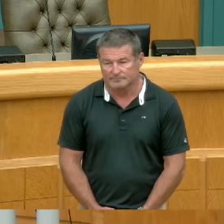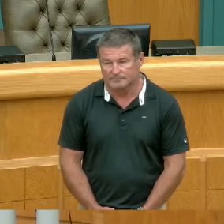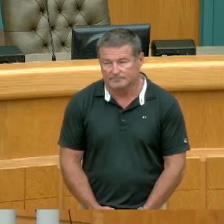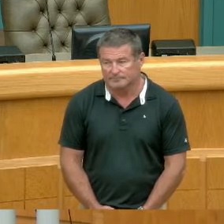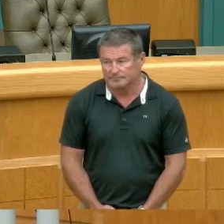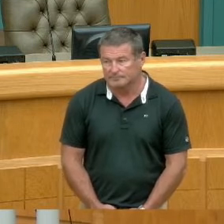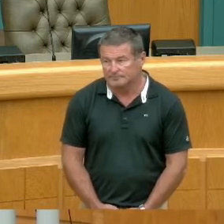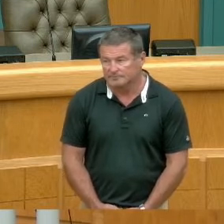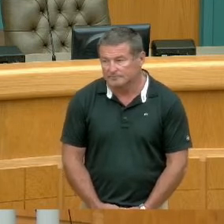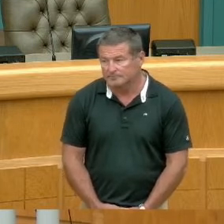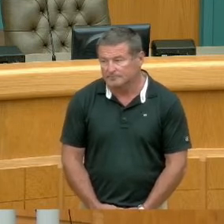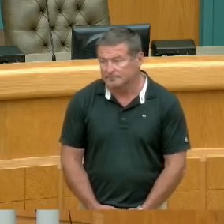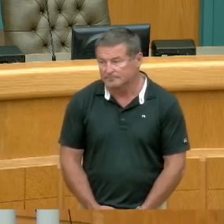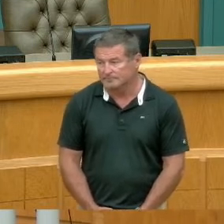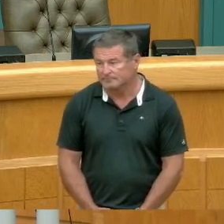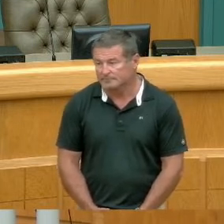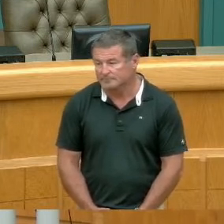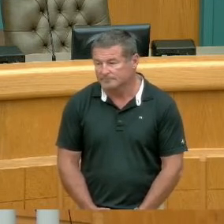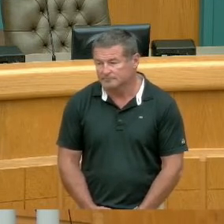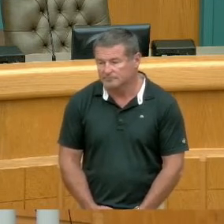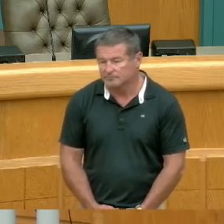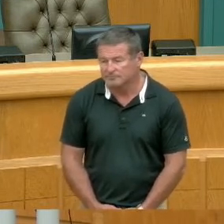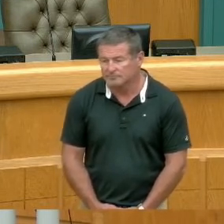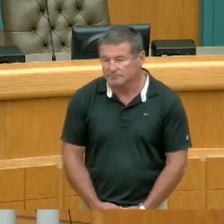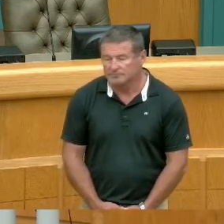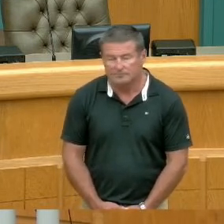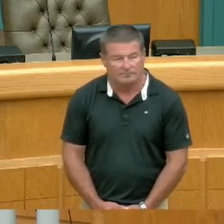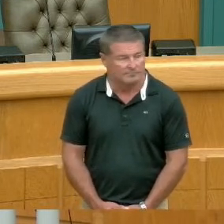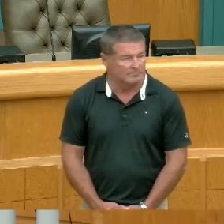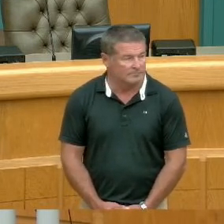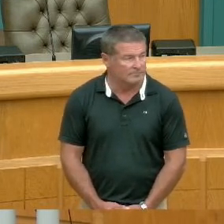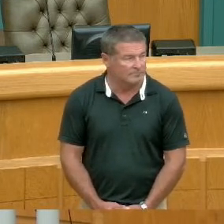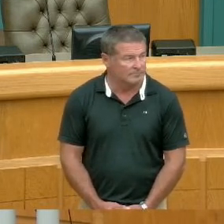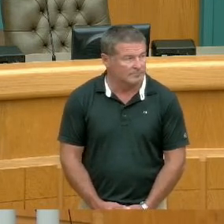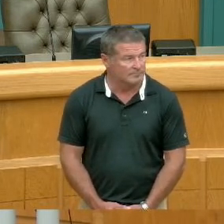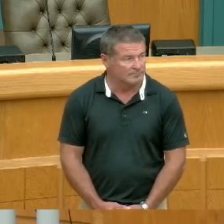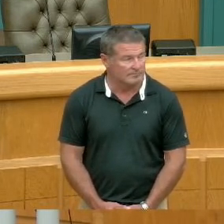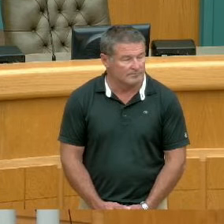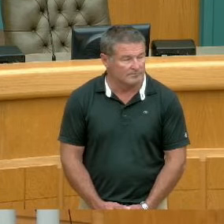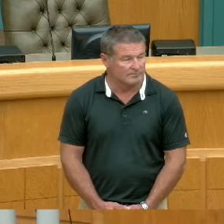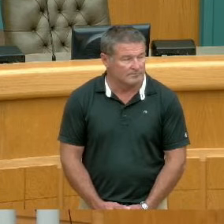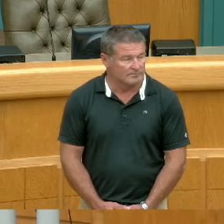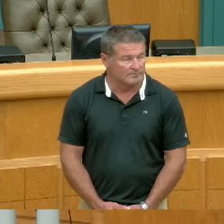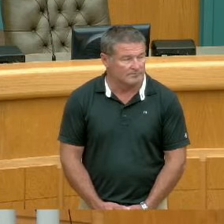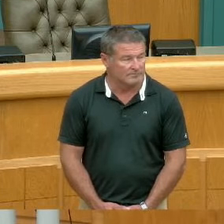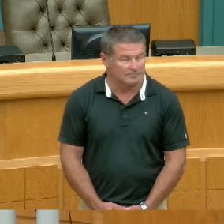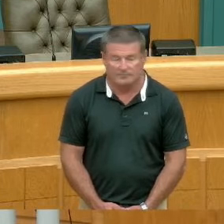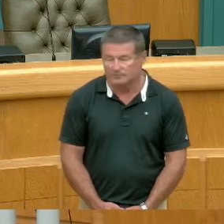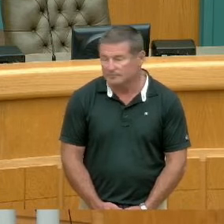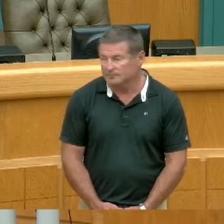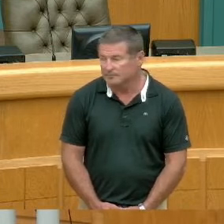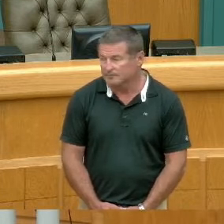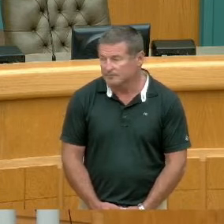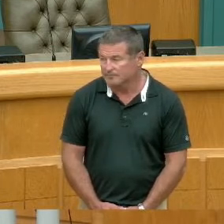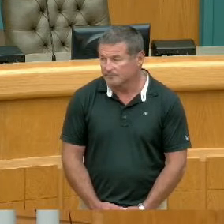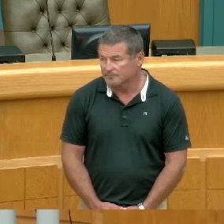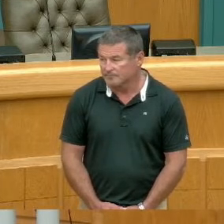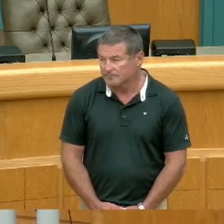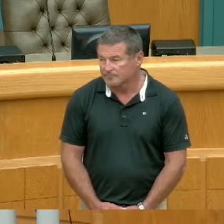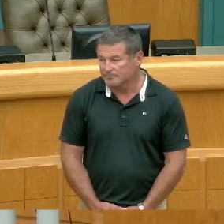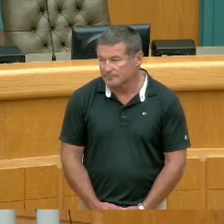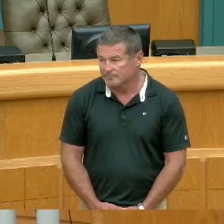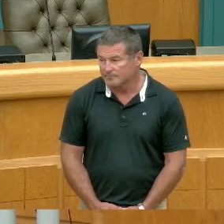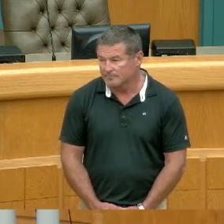se encuentran en la unidad de cuidados intensivos. 130 casos aún continúan activos y a la fecha se reportan 3